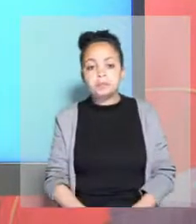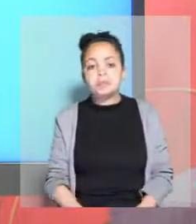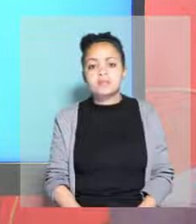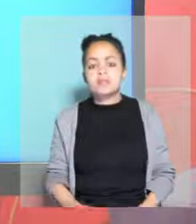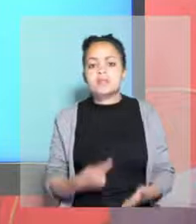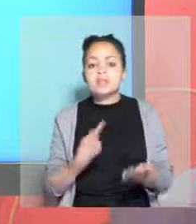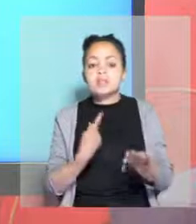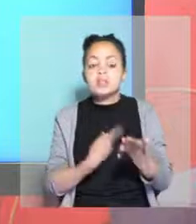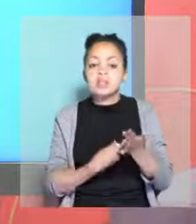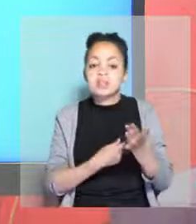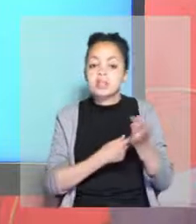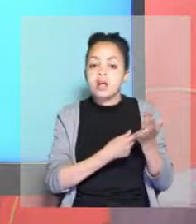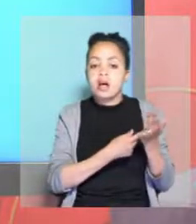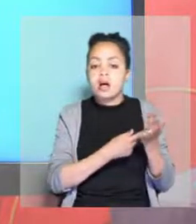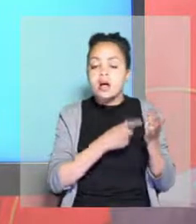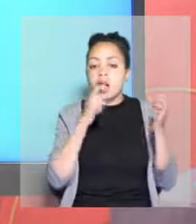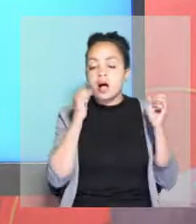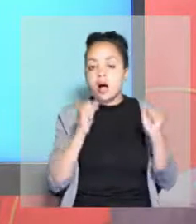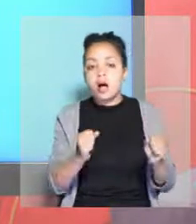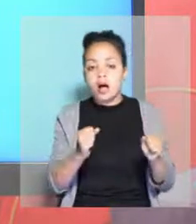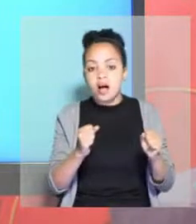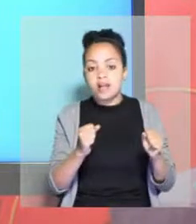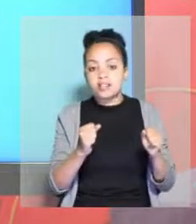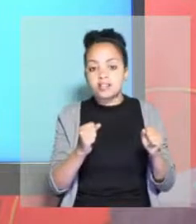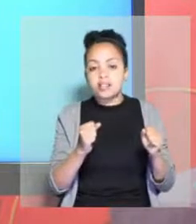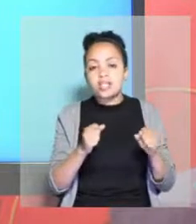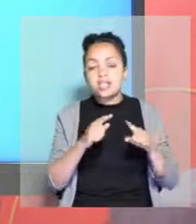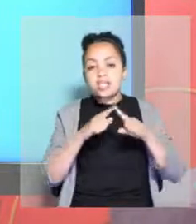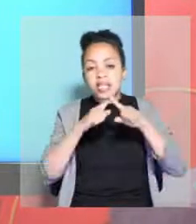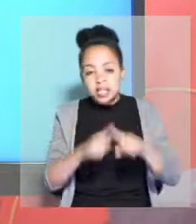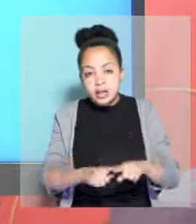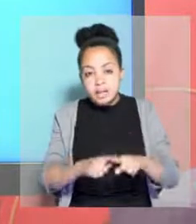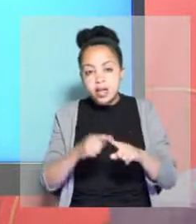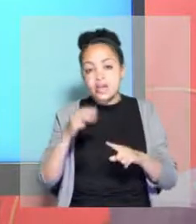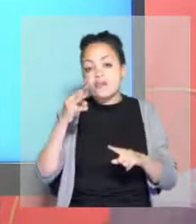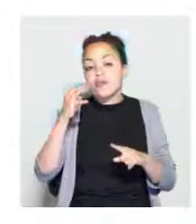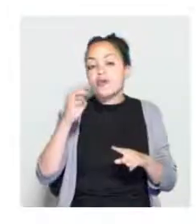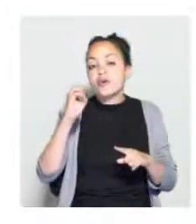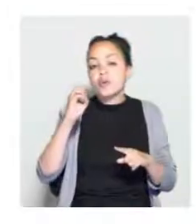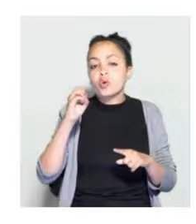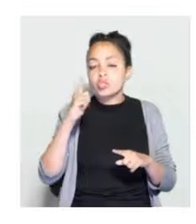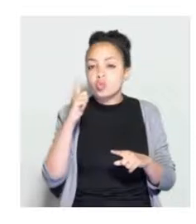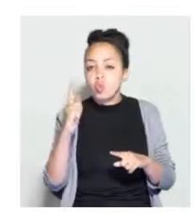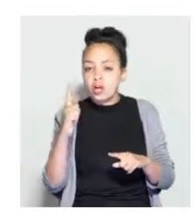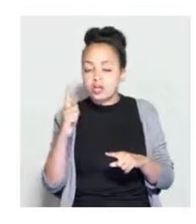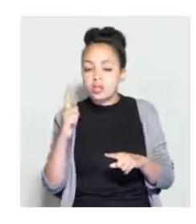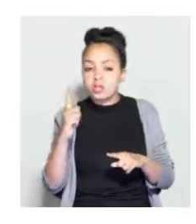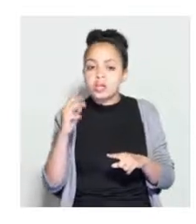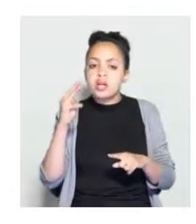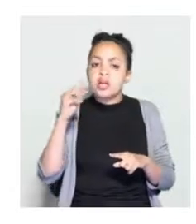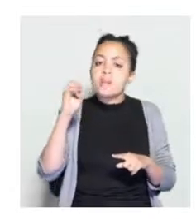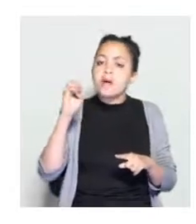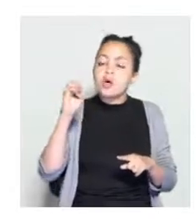They are successive, which can be meiosis II depend over that of meiosis I. During meiosis I,